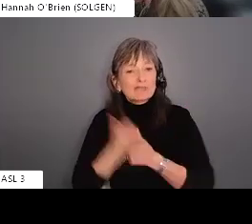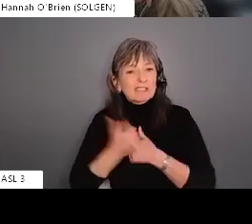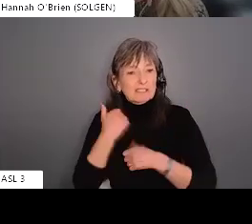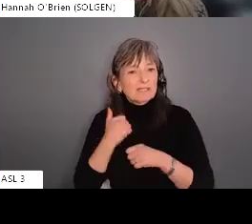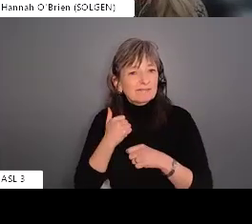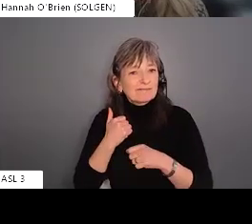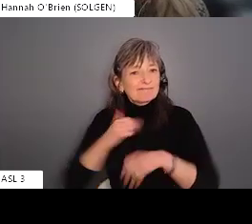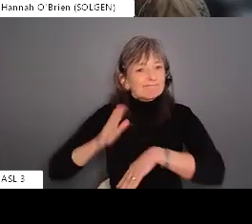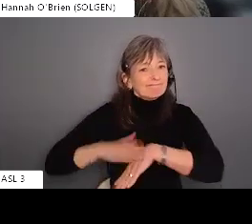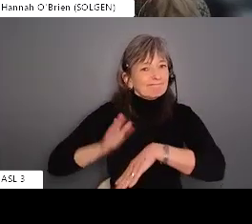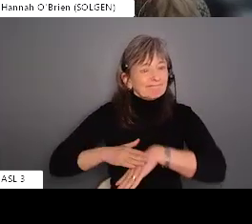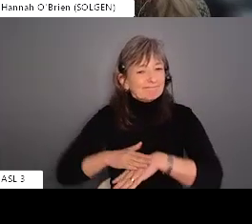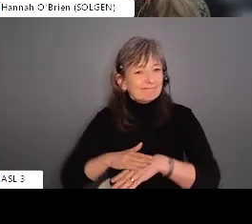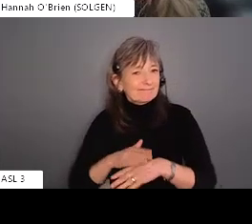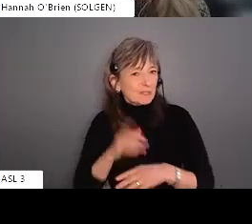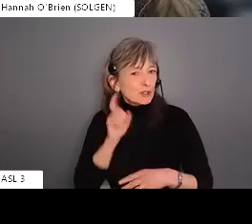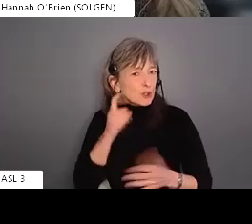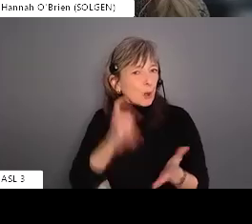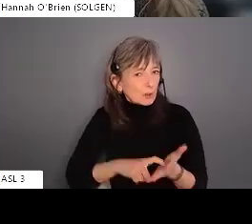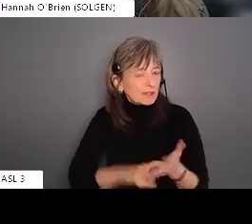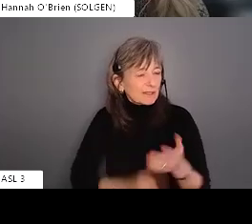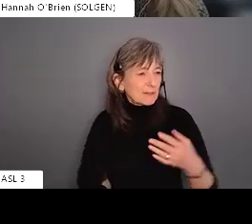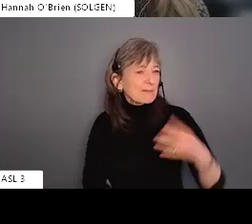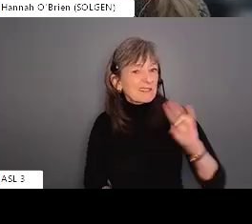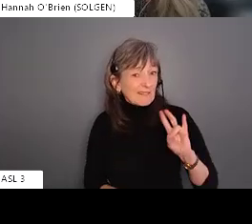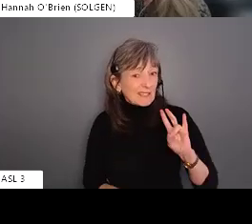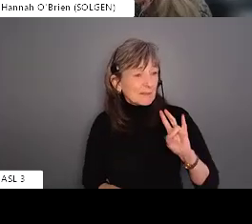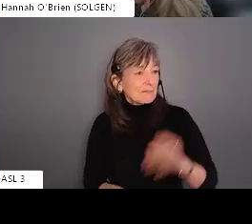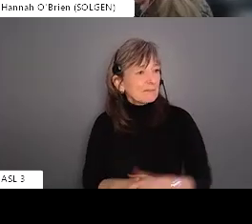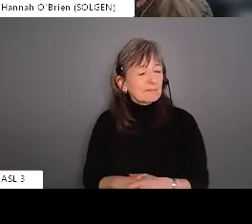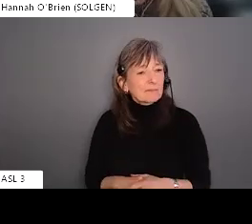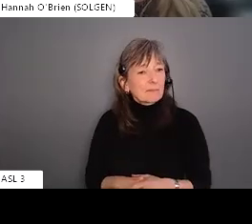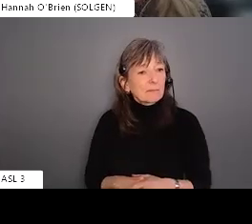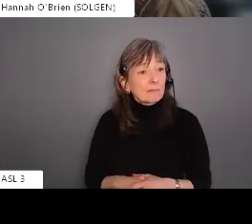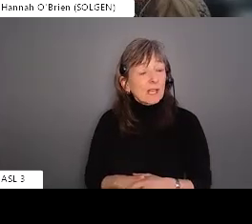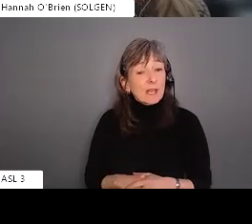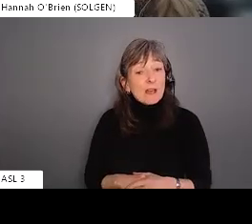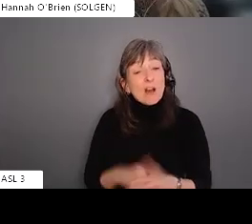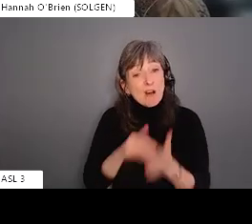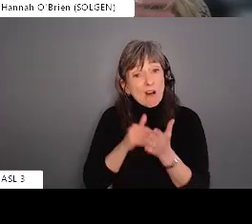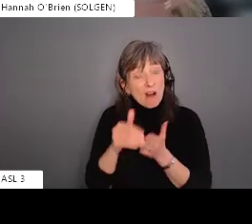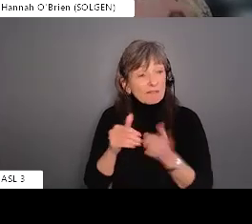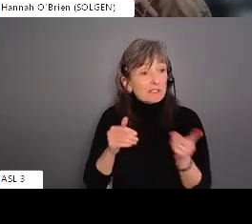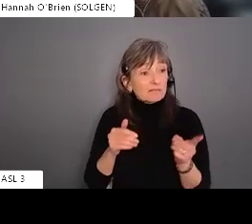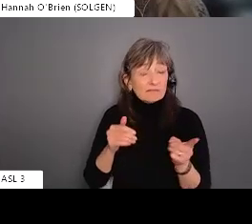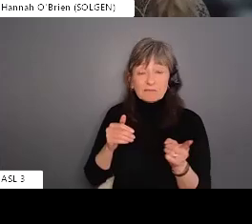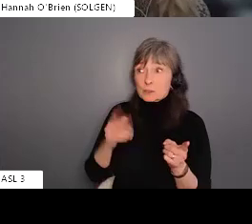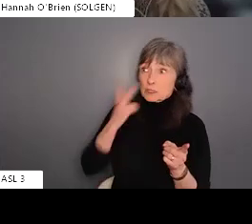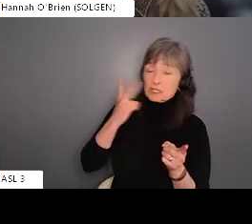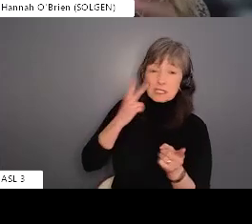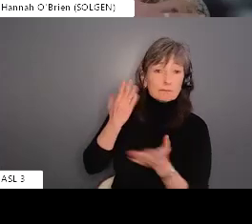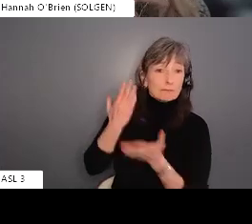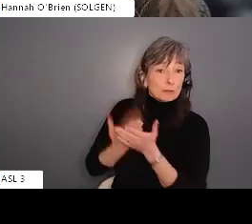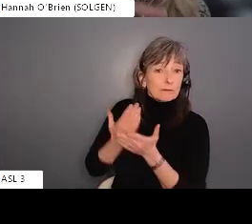of the cases. So a lot of the time, there were signs that, violence was happening